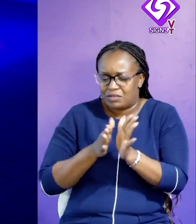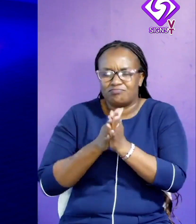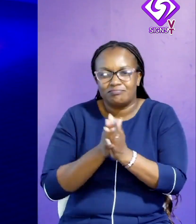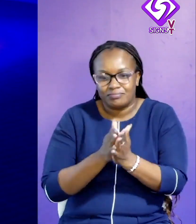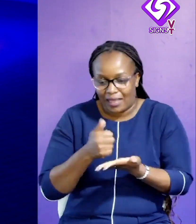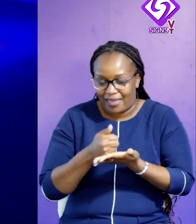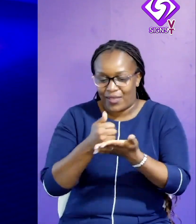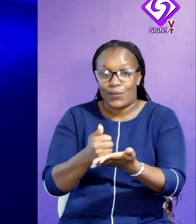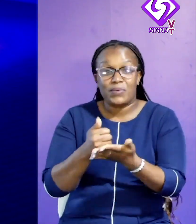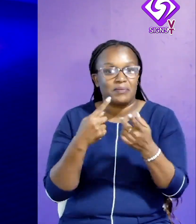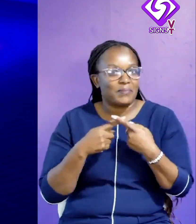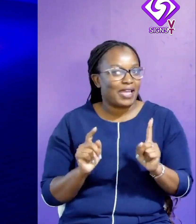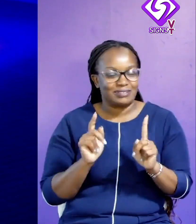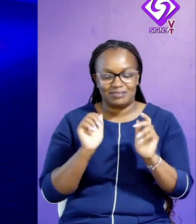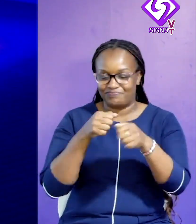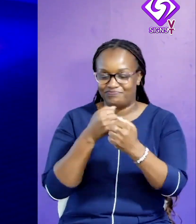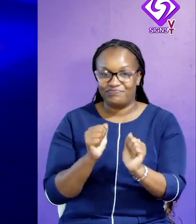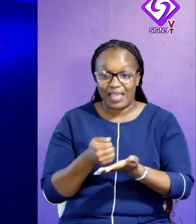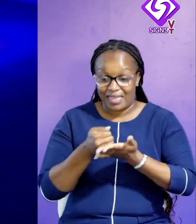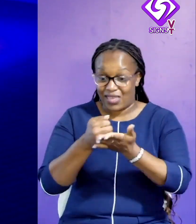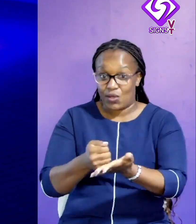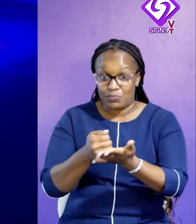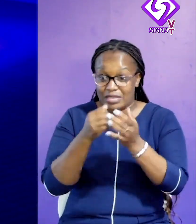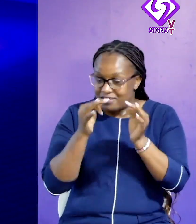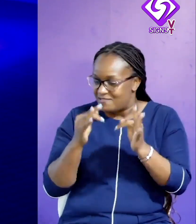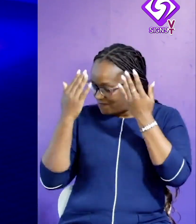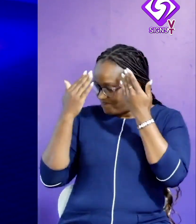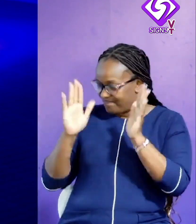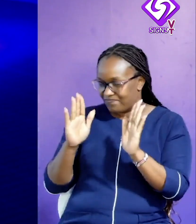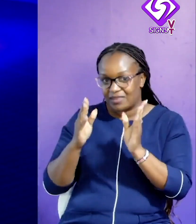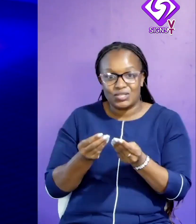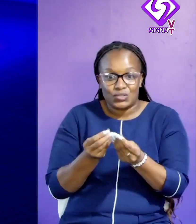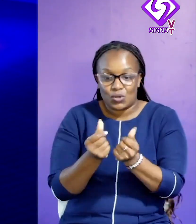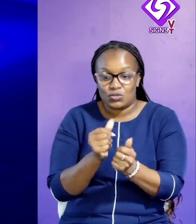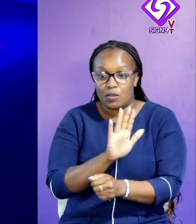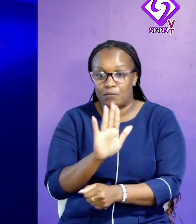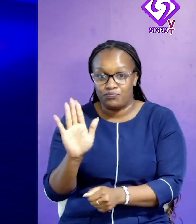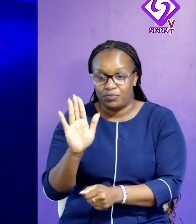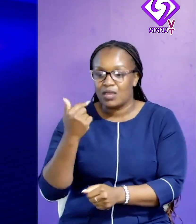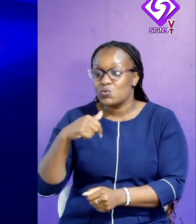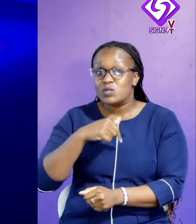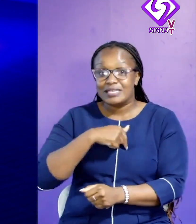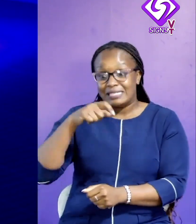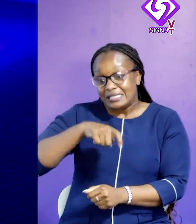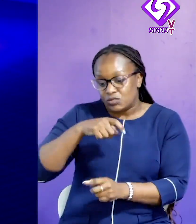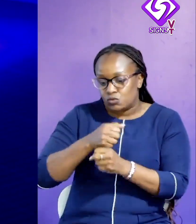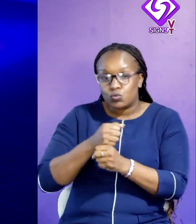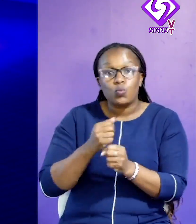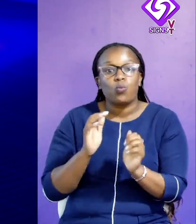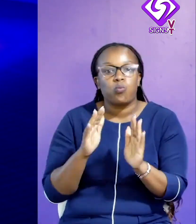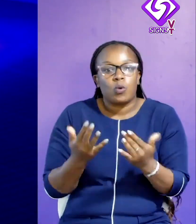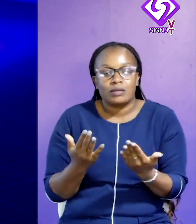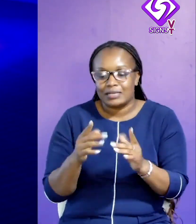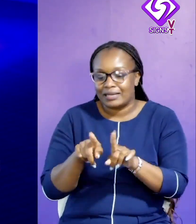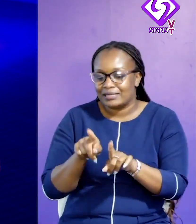cannot help kama hawajui the solution that we need. What do we need to do as Kenya so that we can be in the same